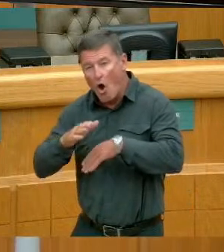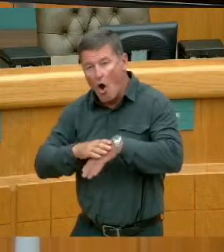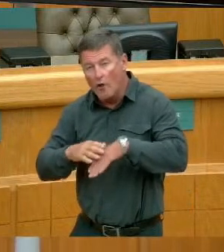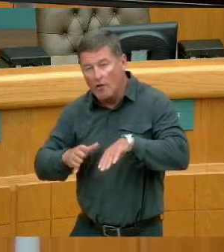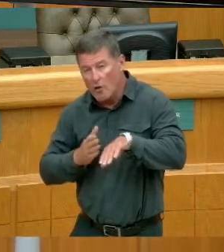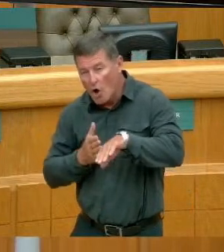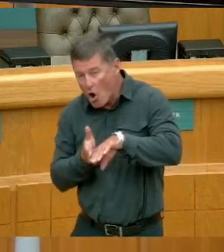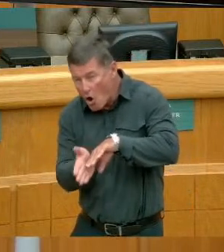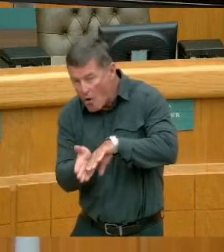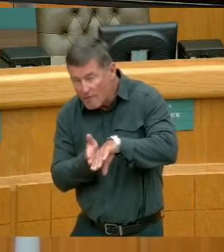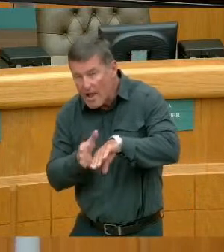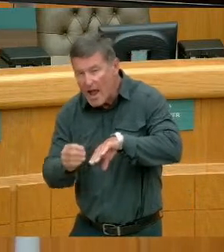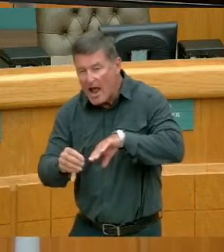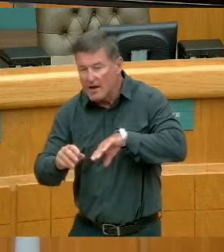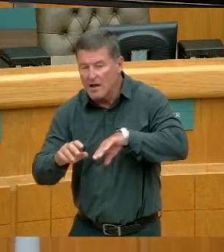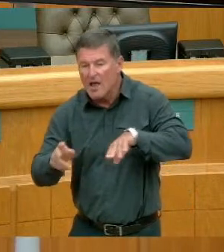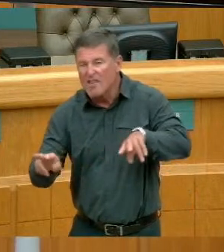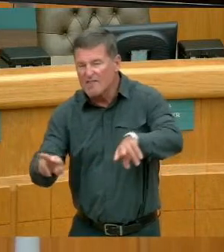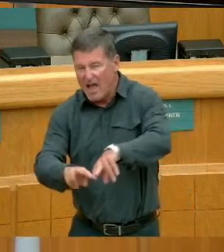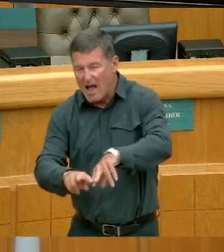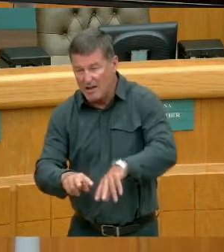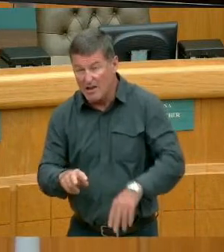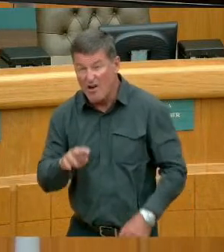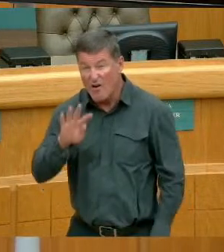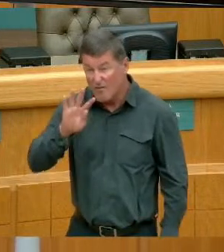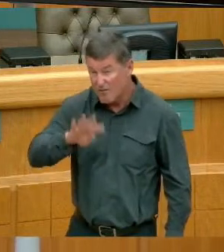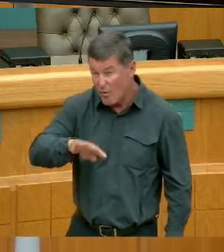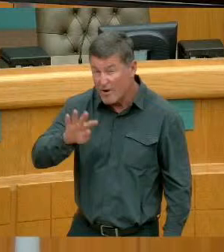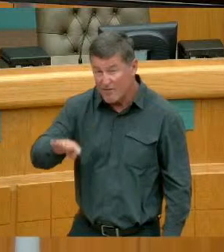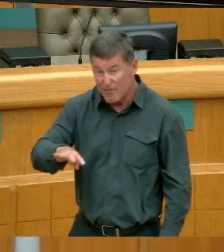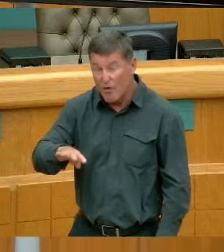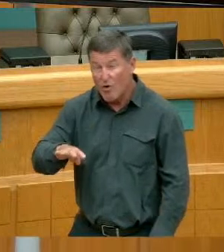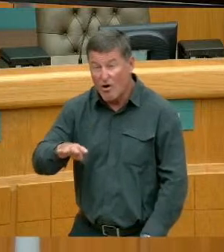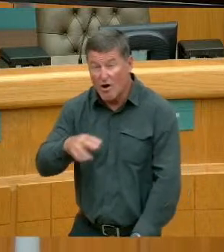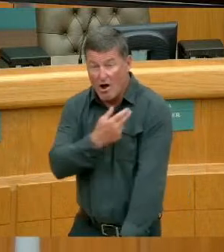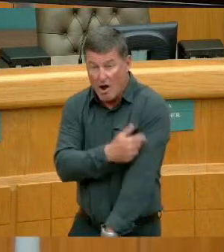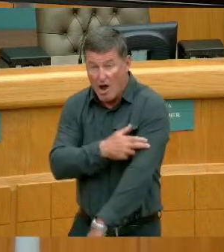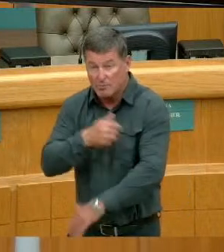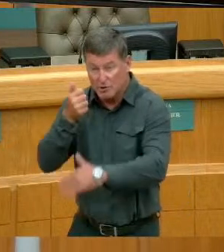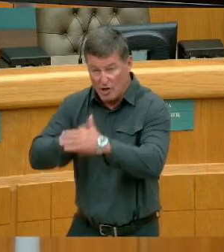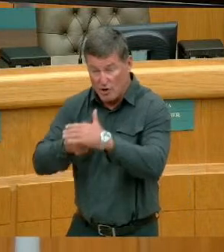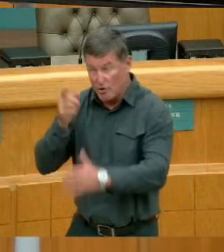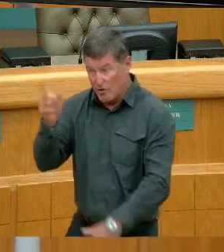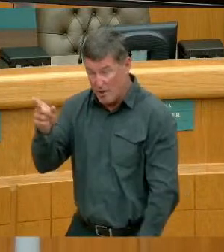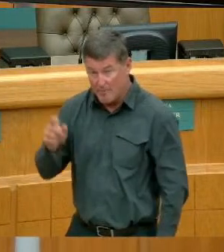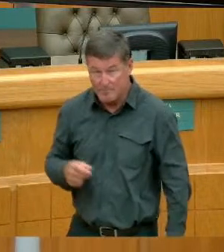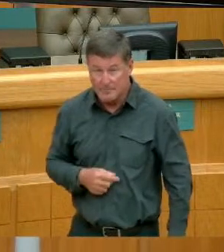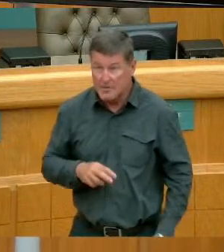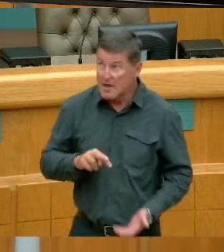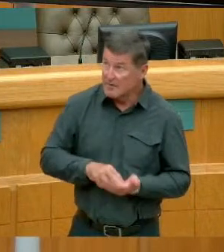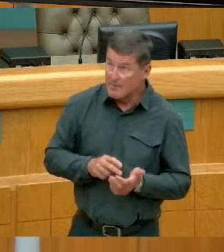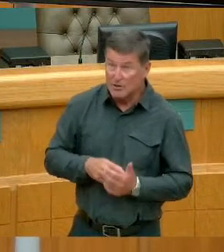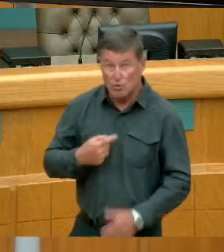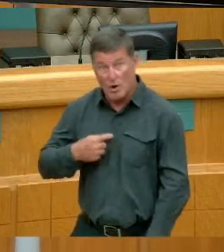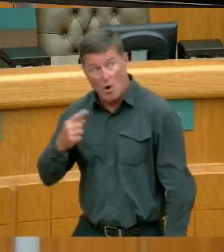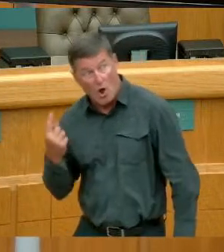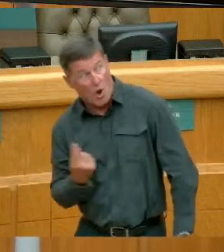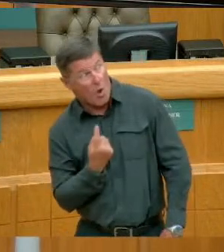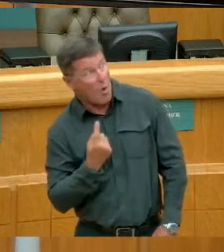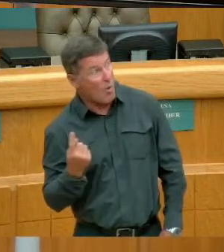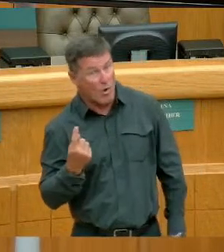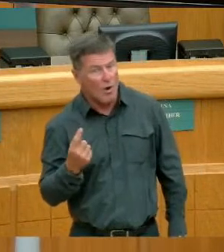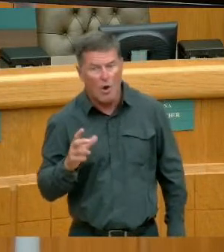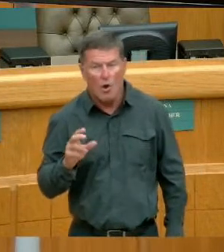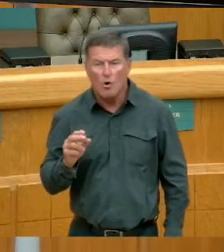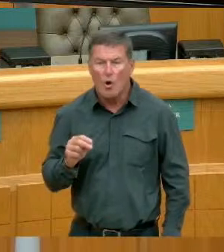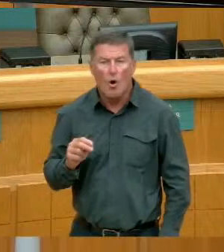area. So that little background to say that we're not alone down here in Corpus Christi. We're working with a big